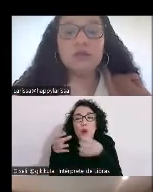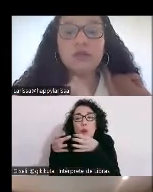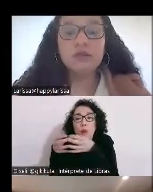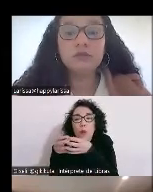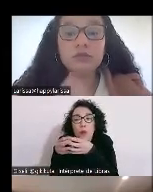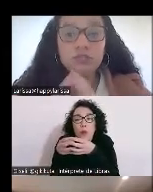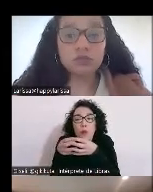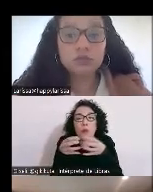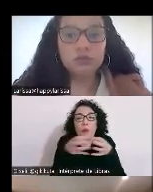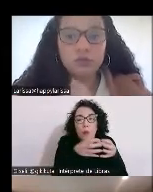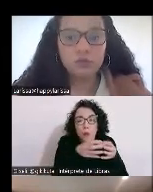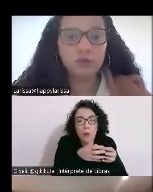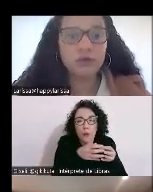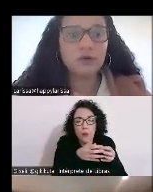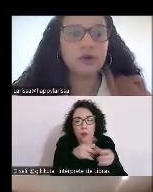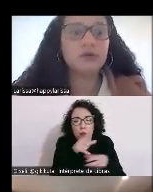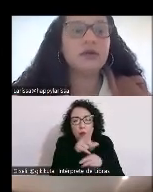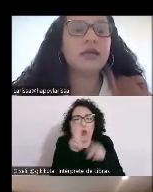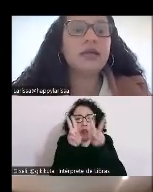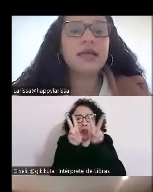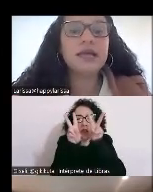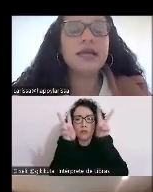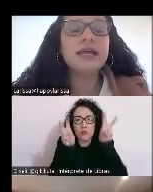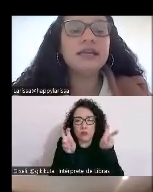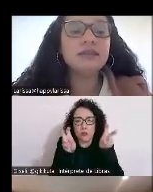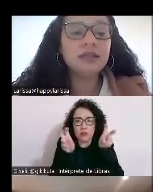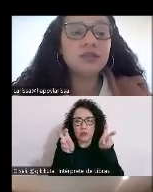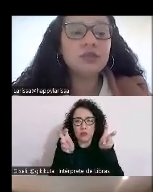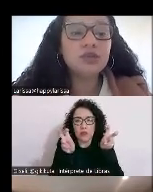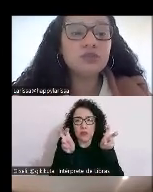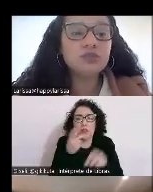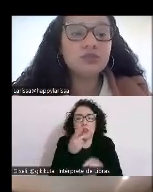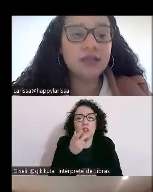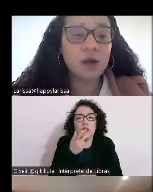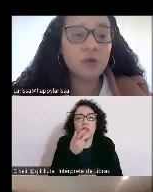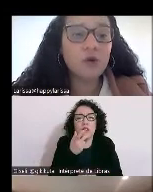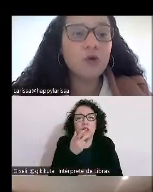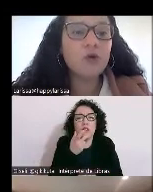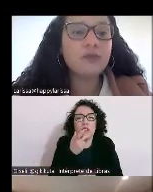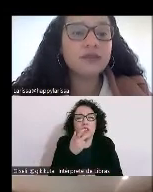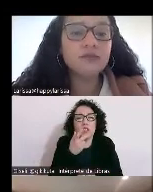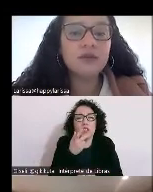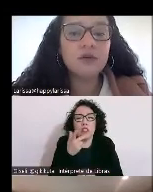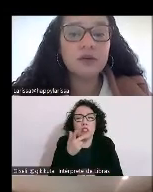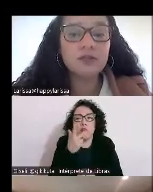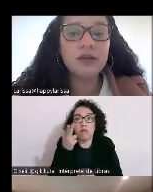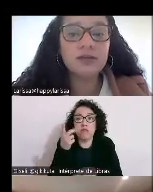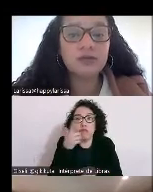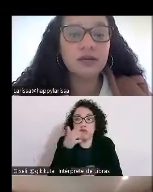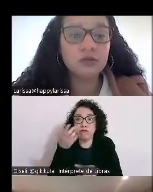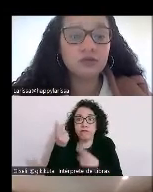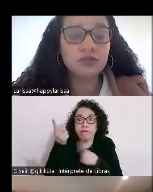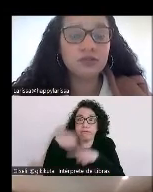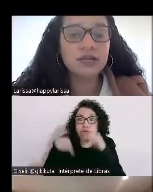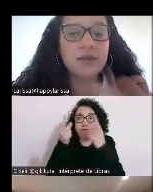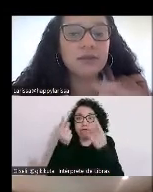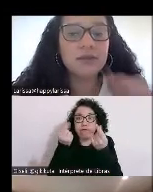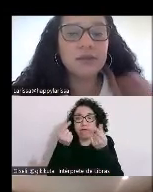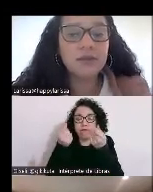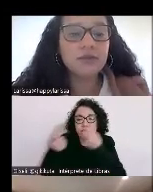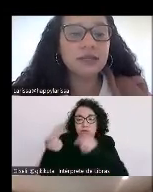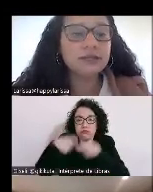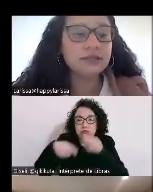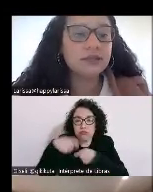Eu vou ler o título do grupo agora. Empreendedorismo social, começando um negócio para ajudar outros. A